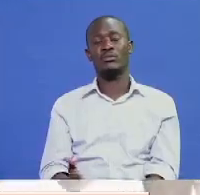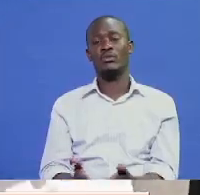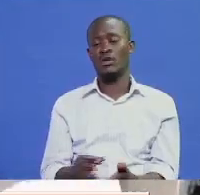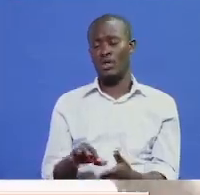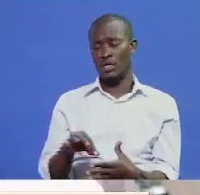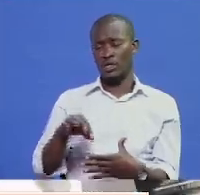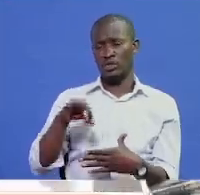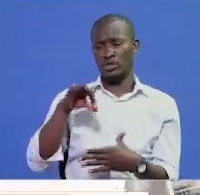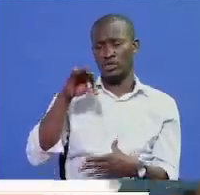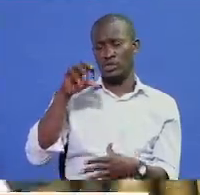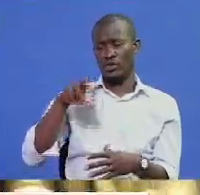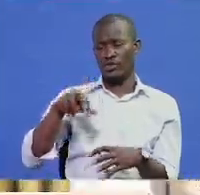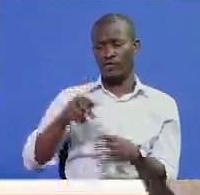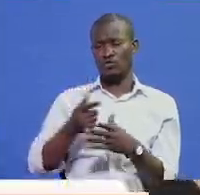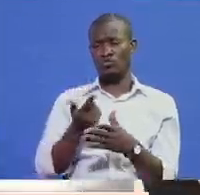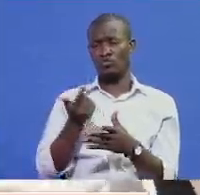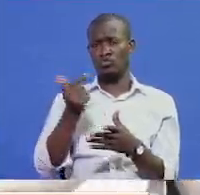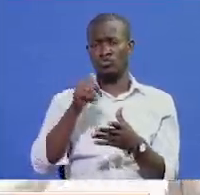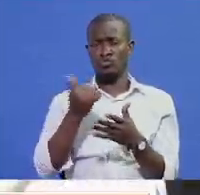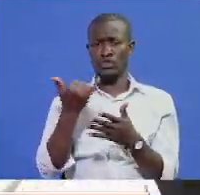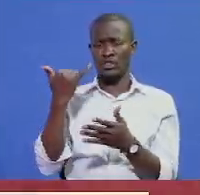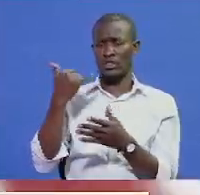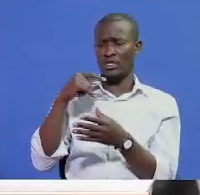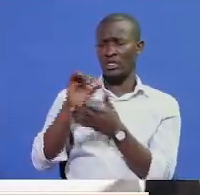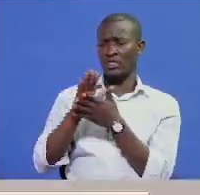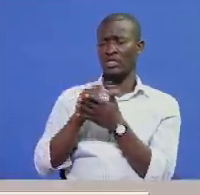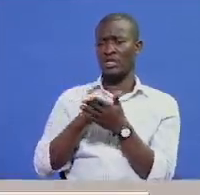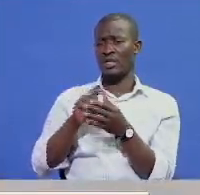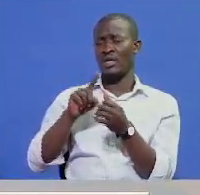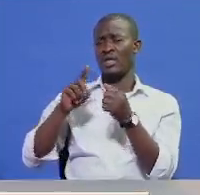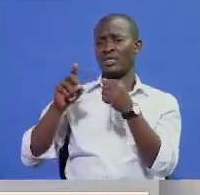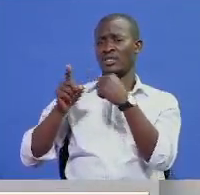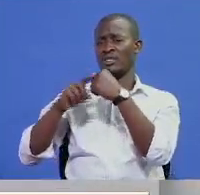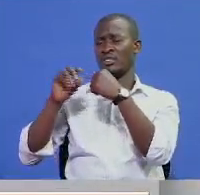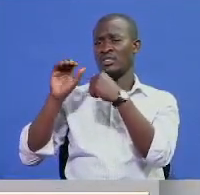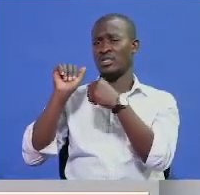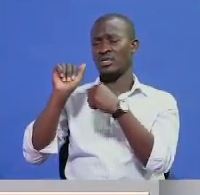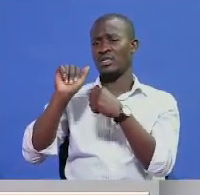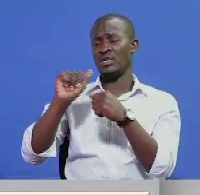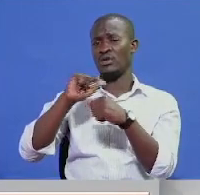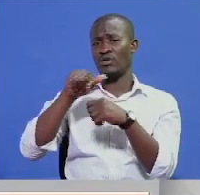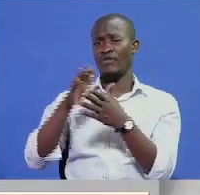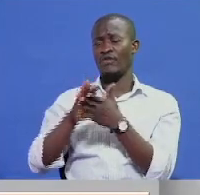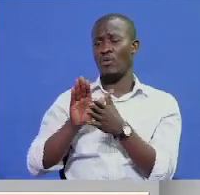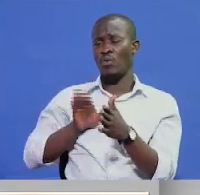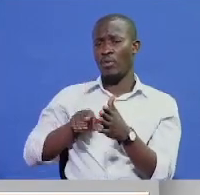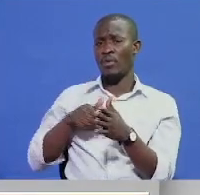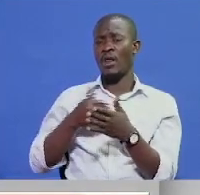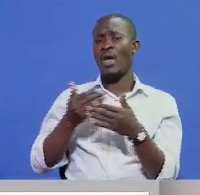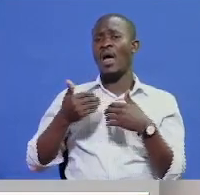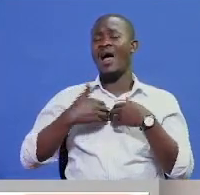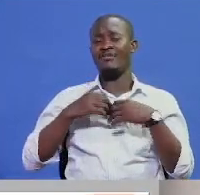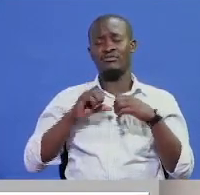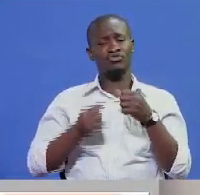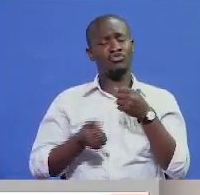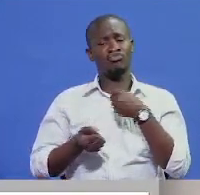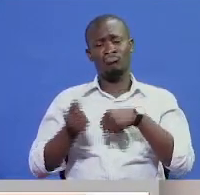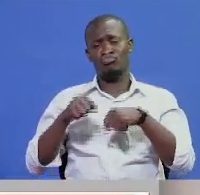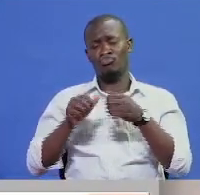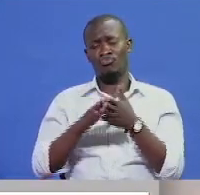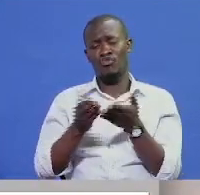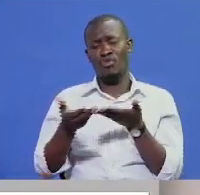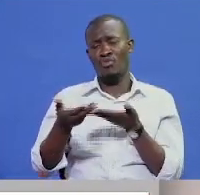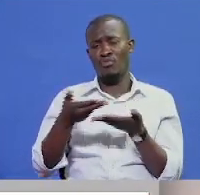Utafiti wa hivi majuzi unaonyesha kuwa 65% ya wanawake hawana uwezo wa